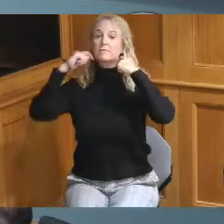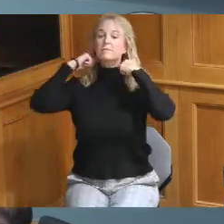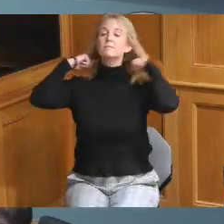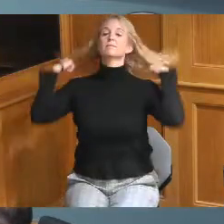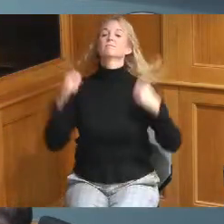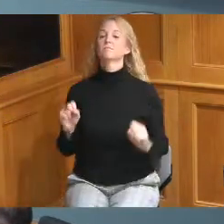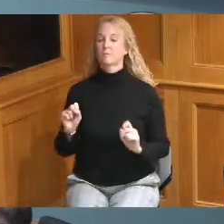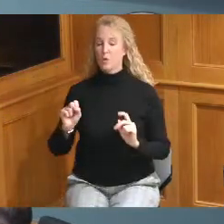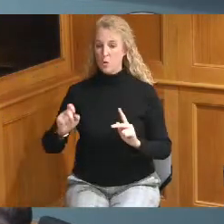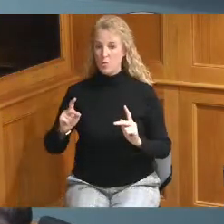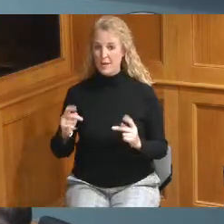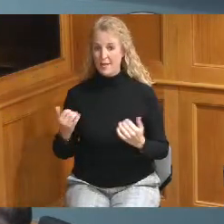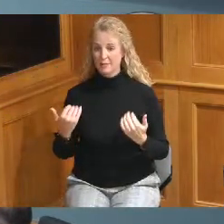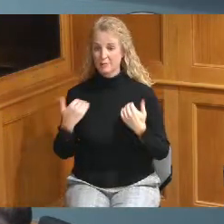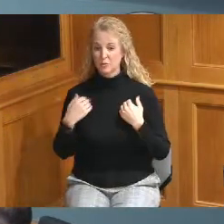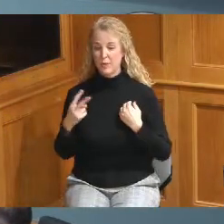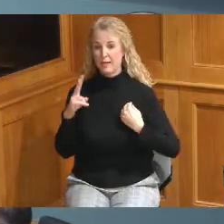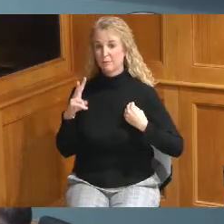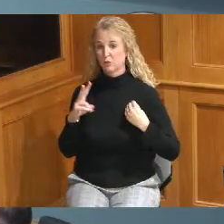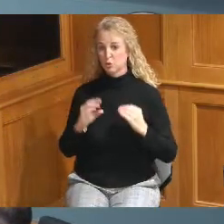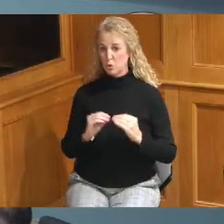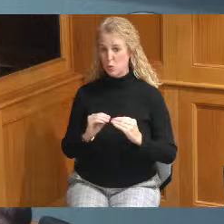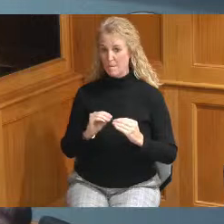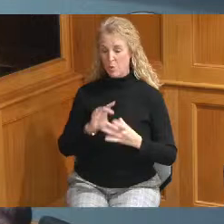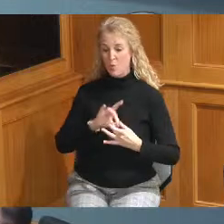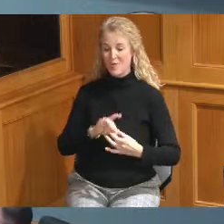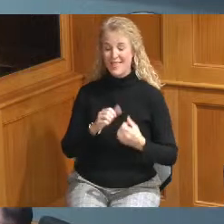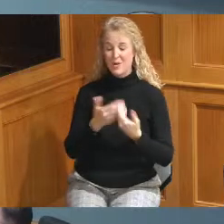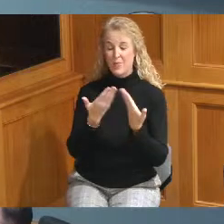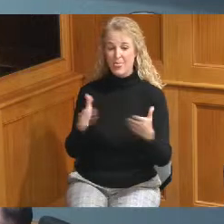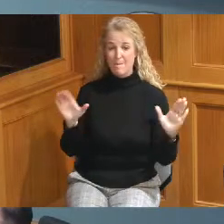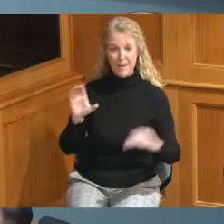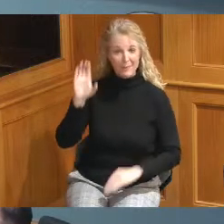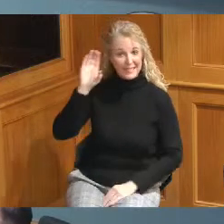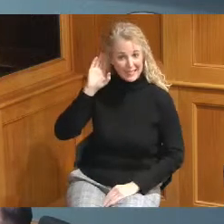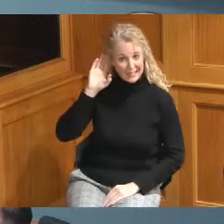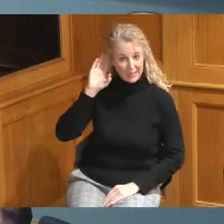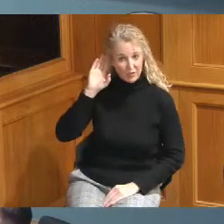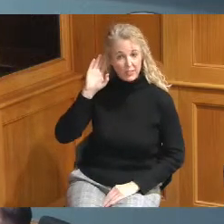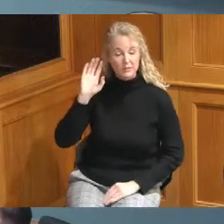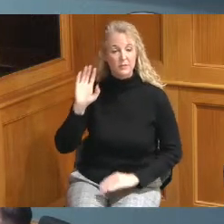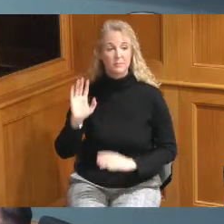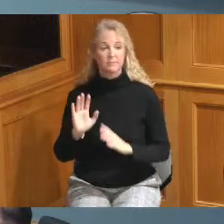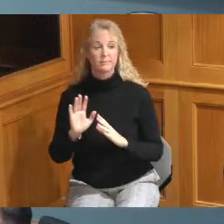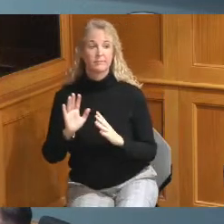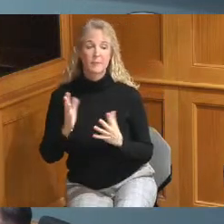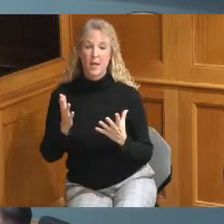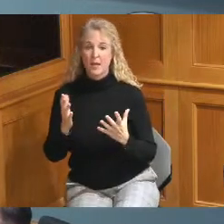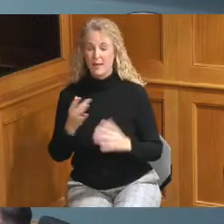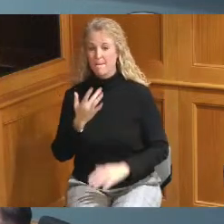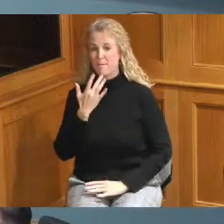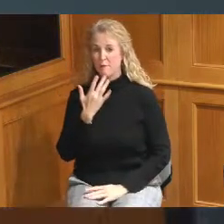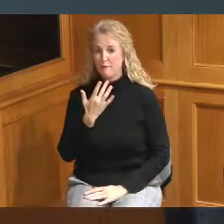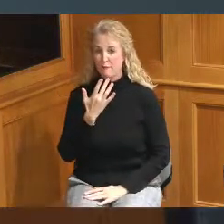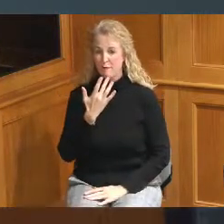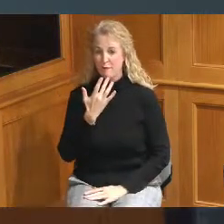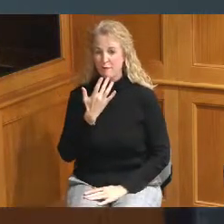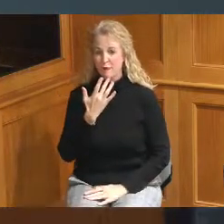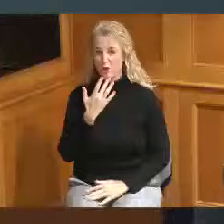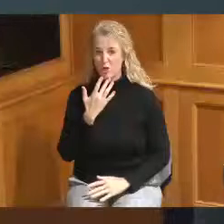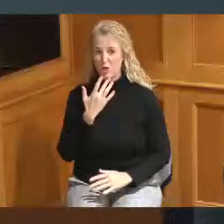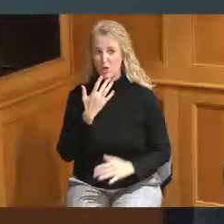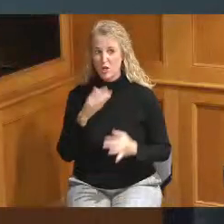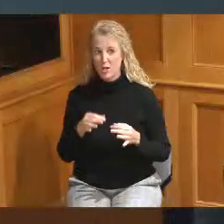We have two other speakers for the public hearing, but I'd like to advance, if that's